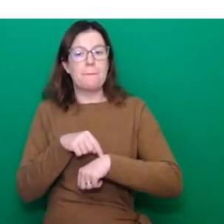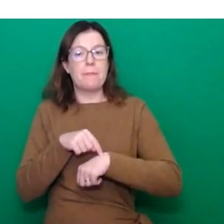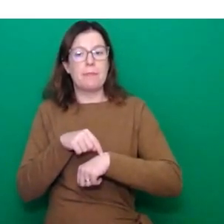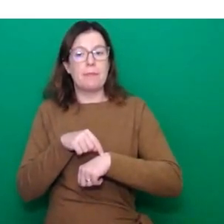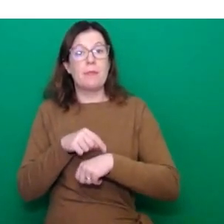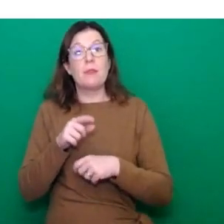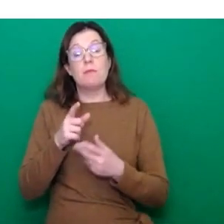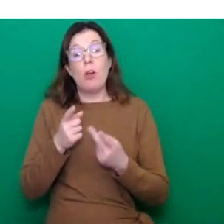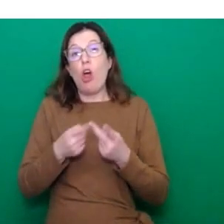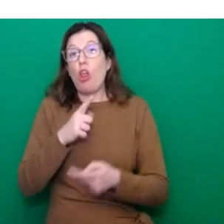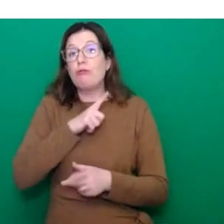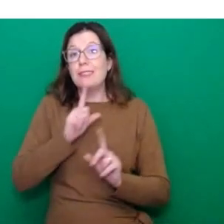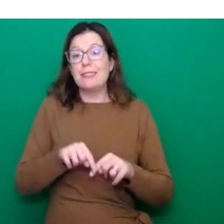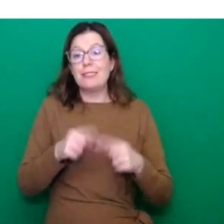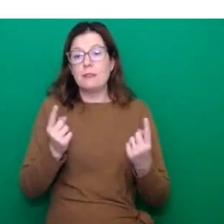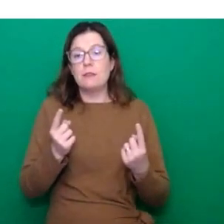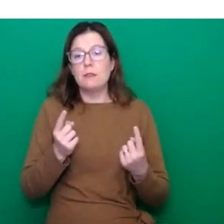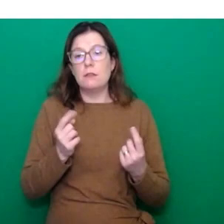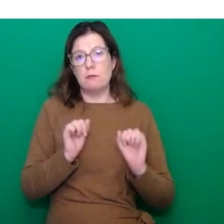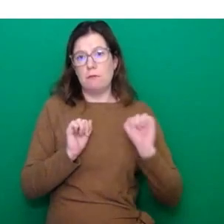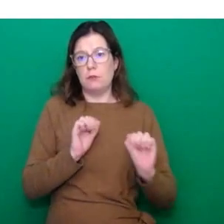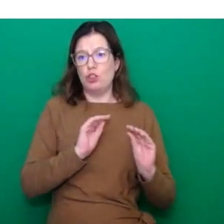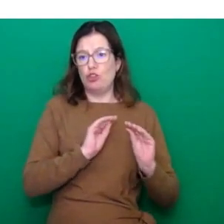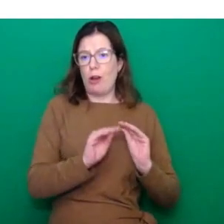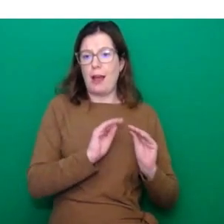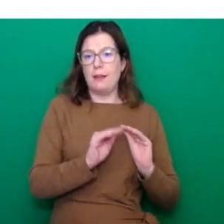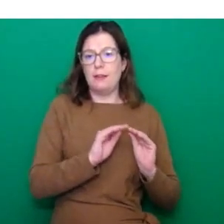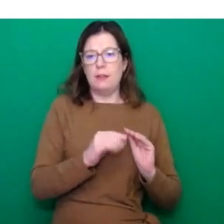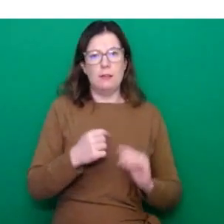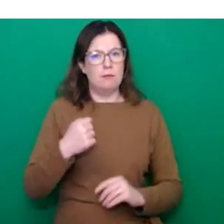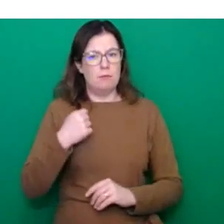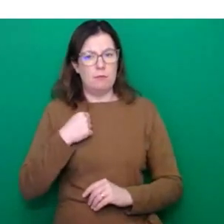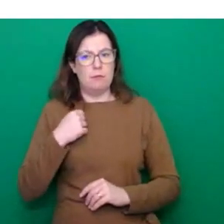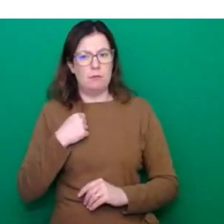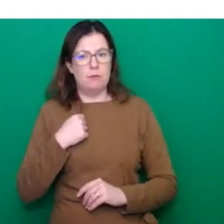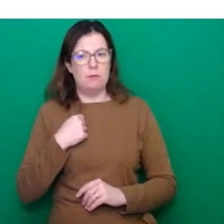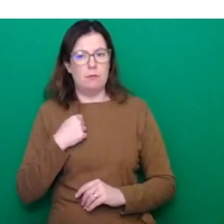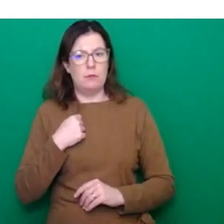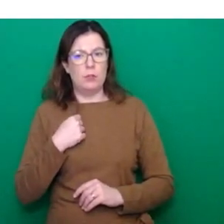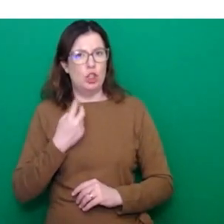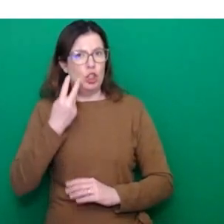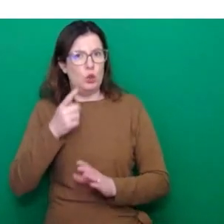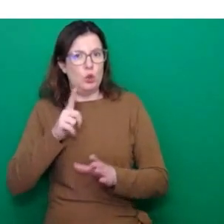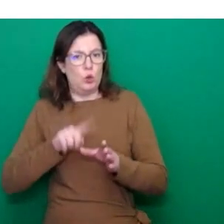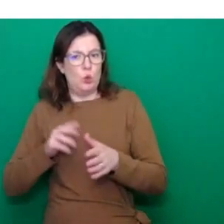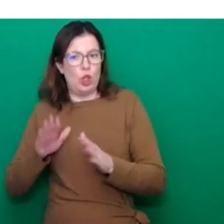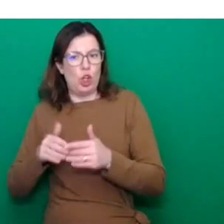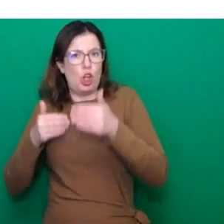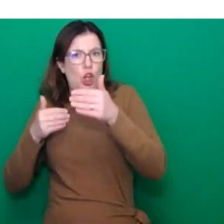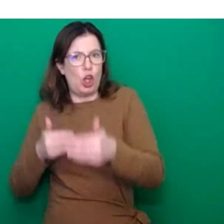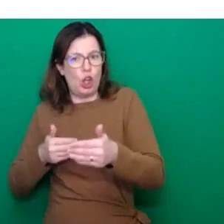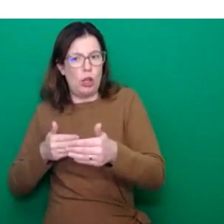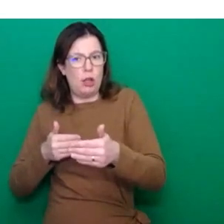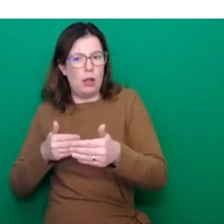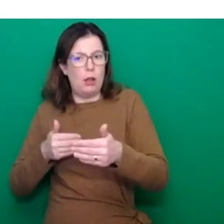other difference to maybe the other guys training is that we don't necessarily have that 2-year thing where you have to